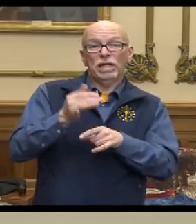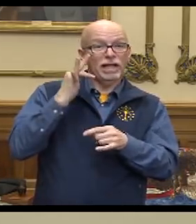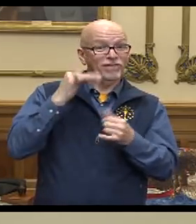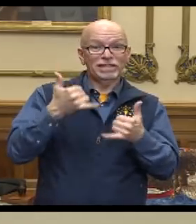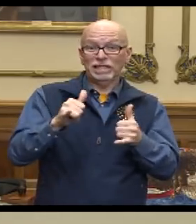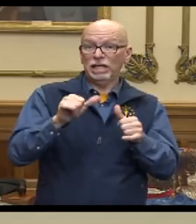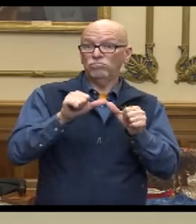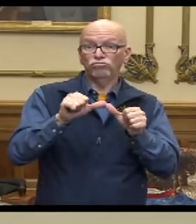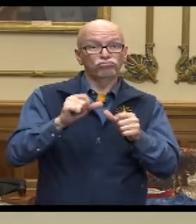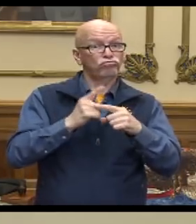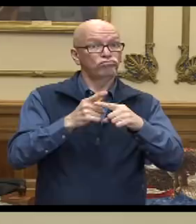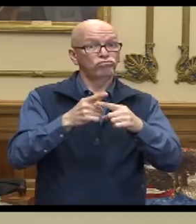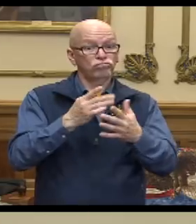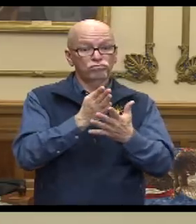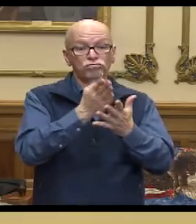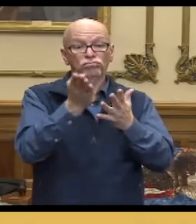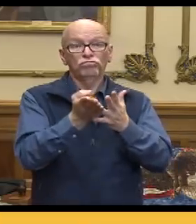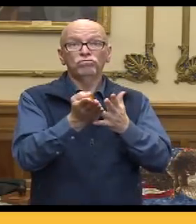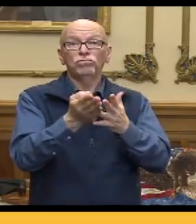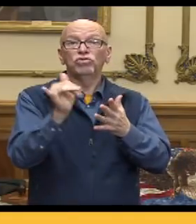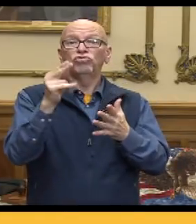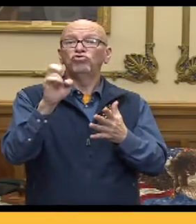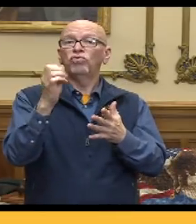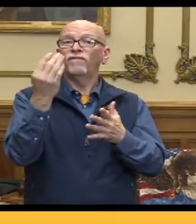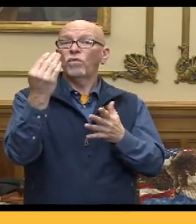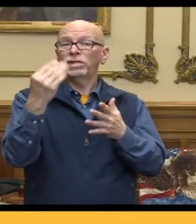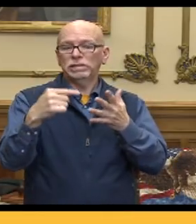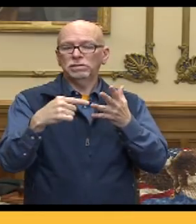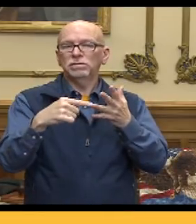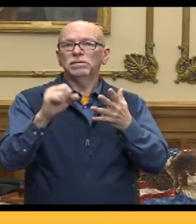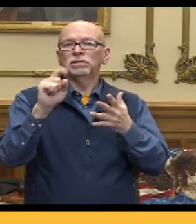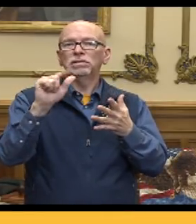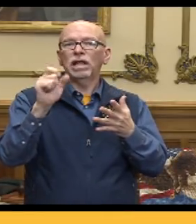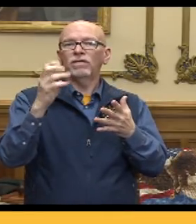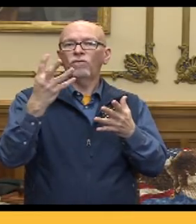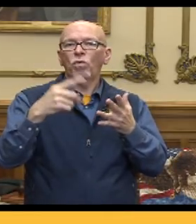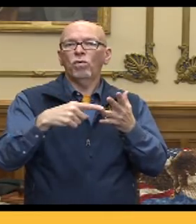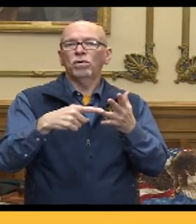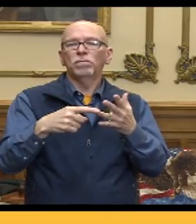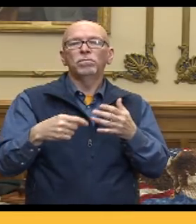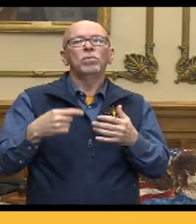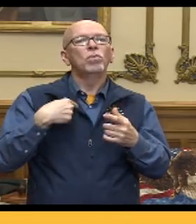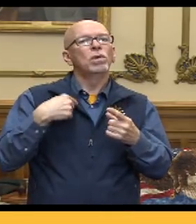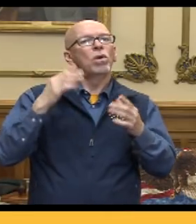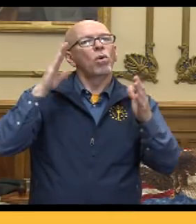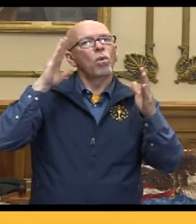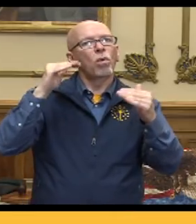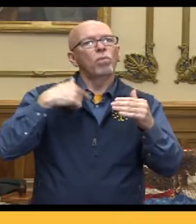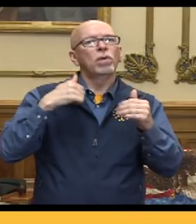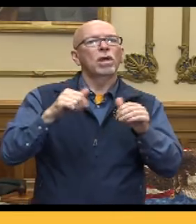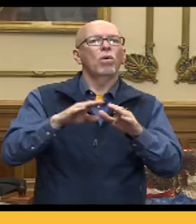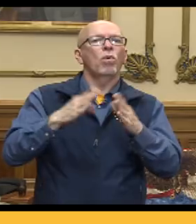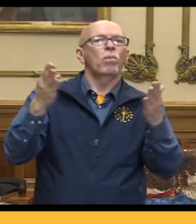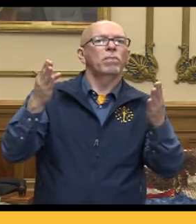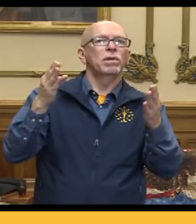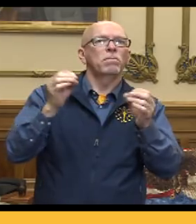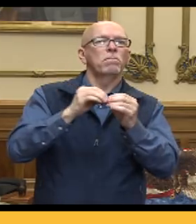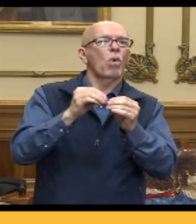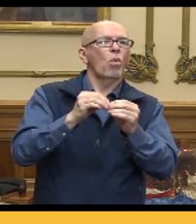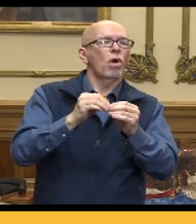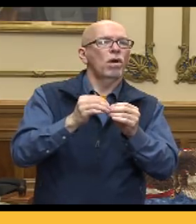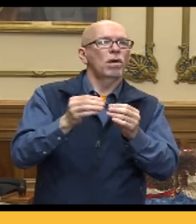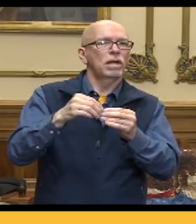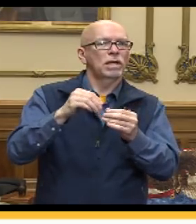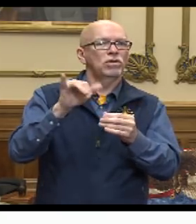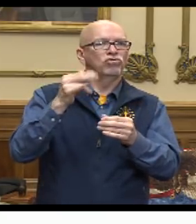14th, we'll advance to stage 4. We hope we can open up the stage even more